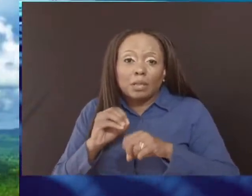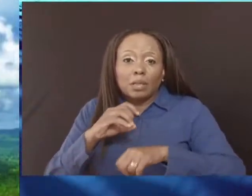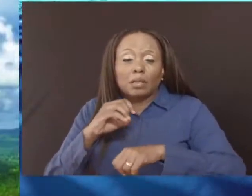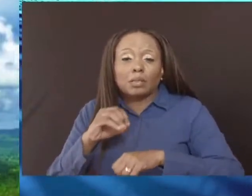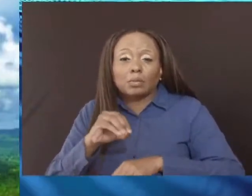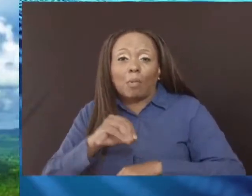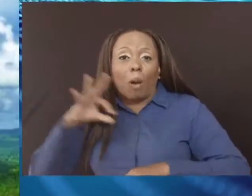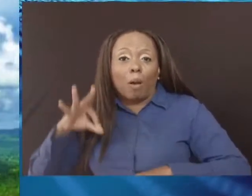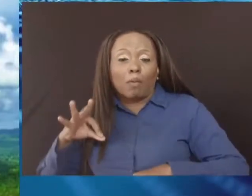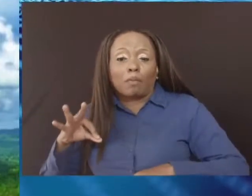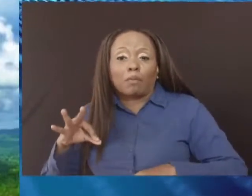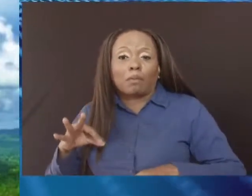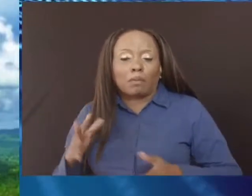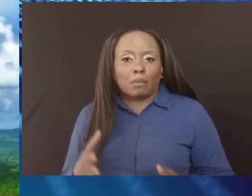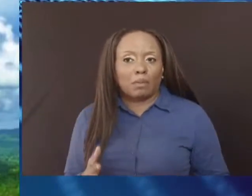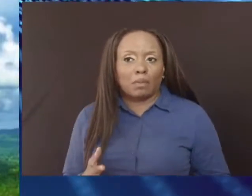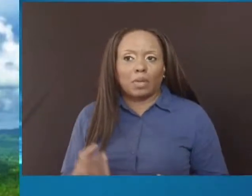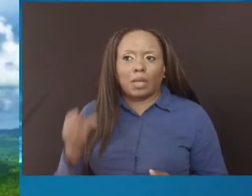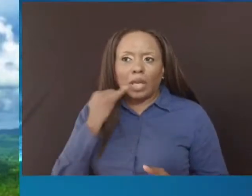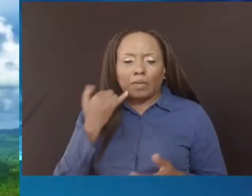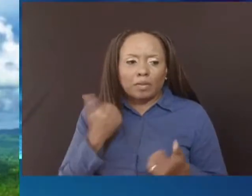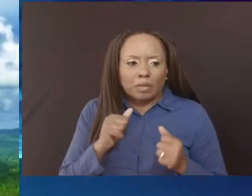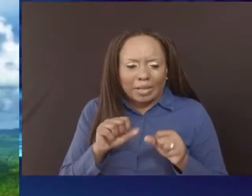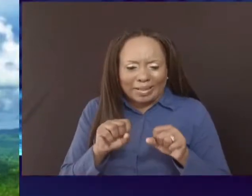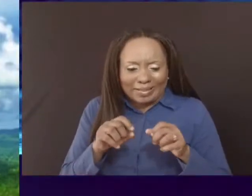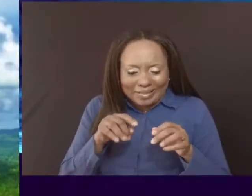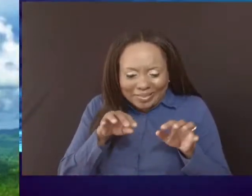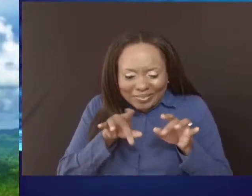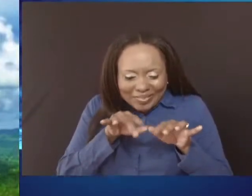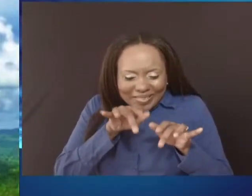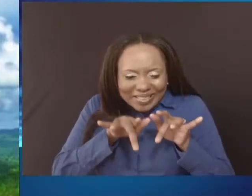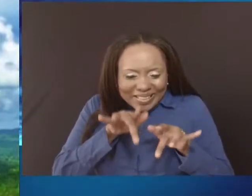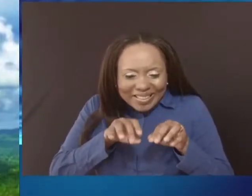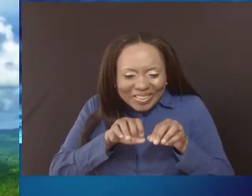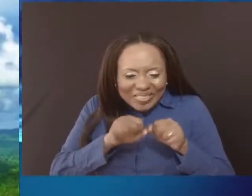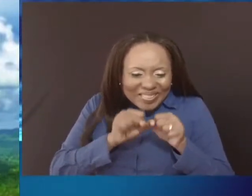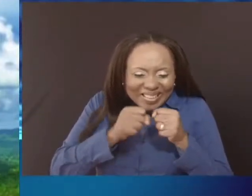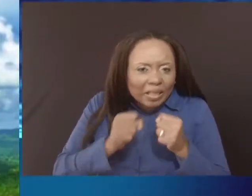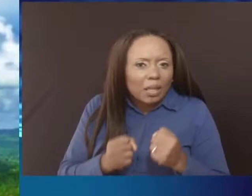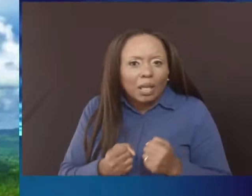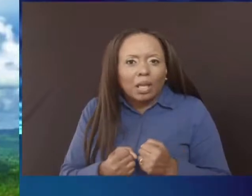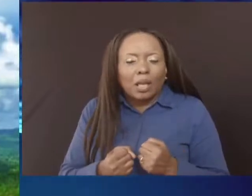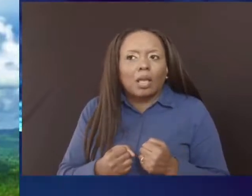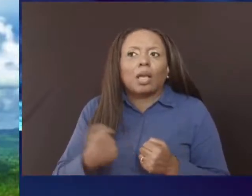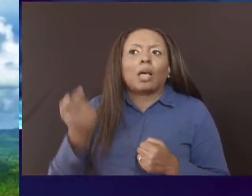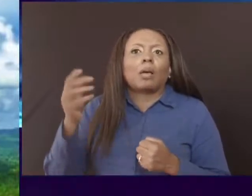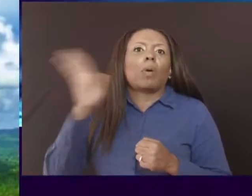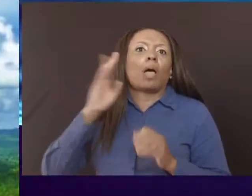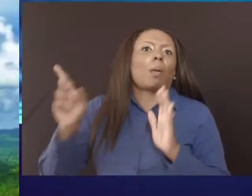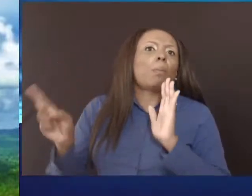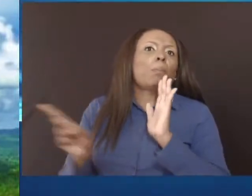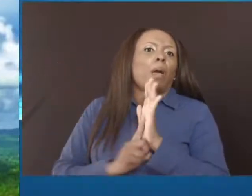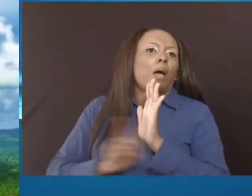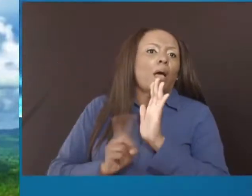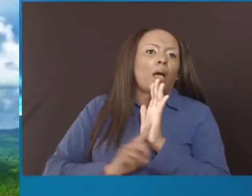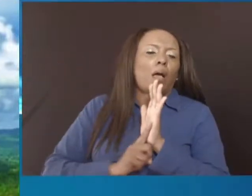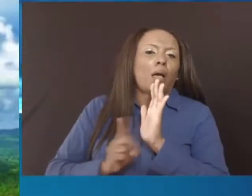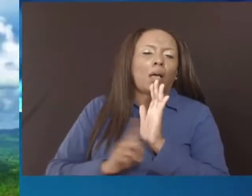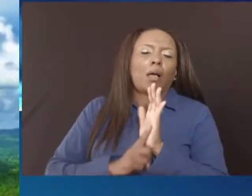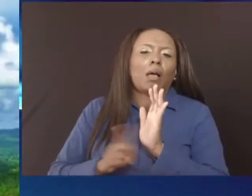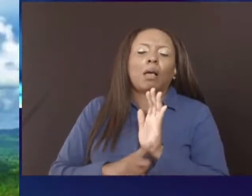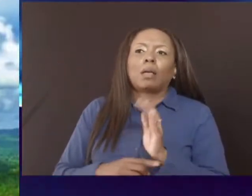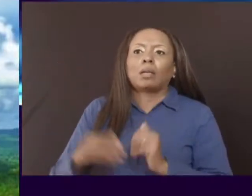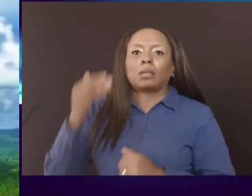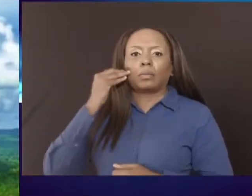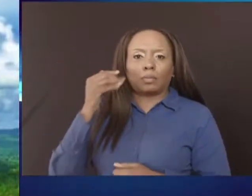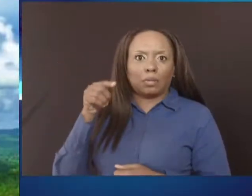or if you tamper with them, it will send off a trigger to the monitoring facility, allowing persons to know